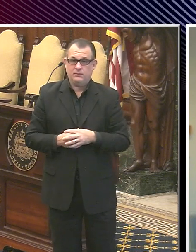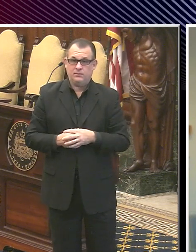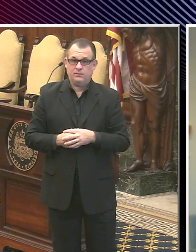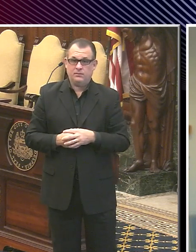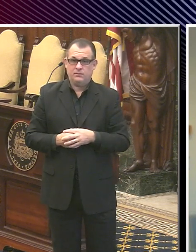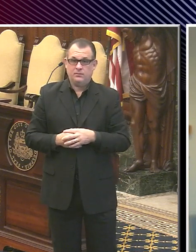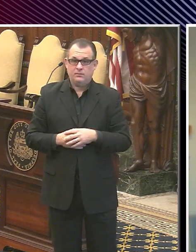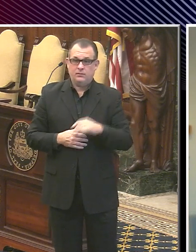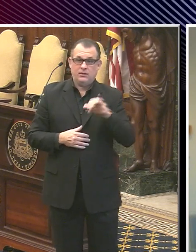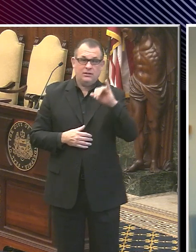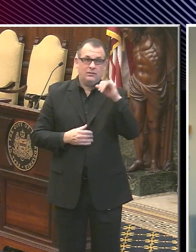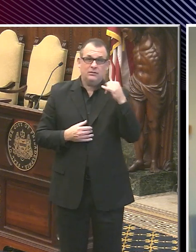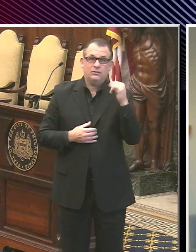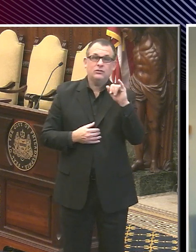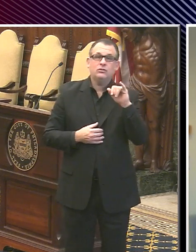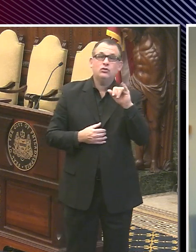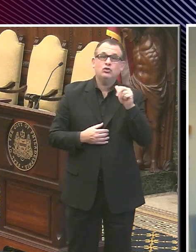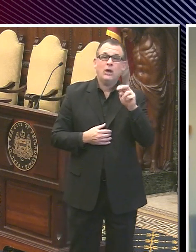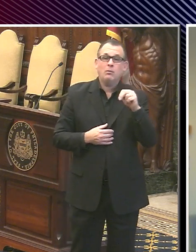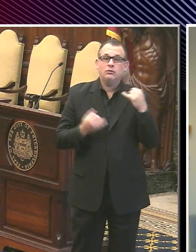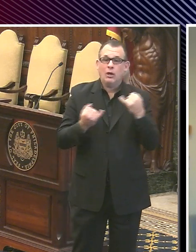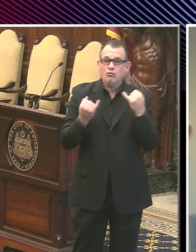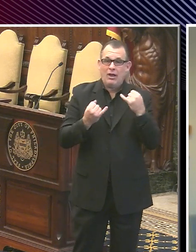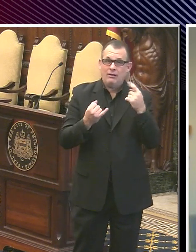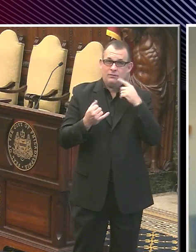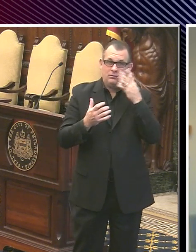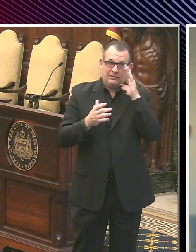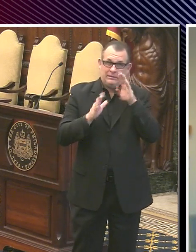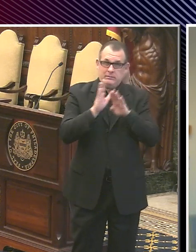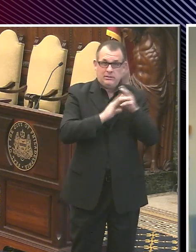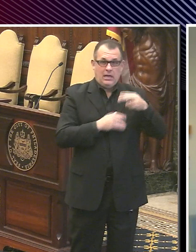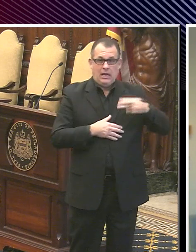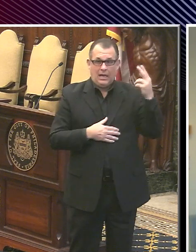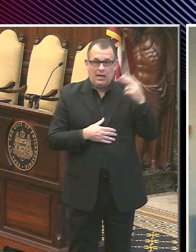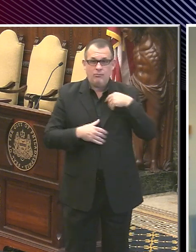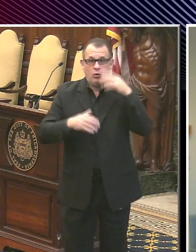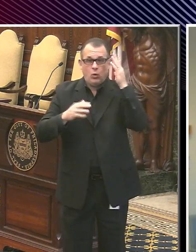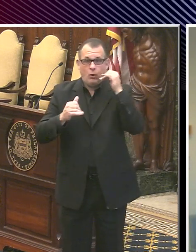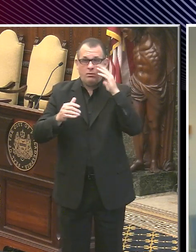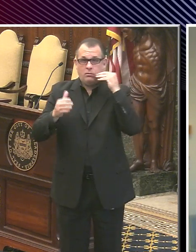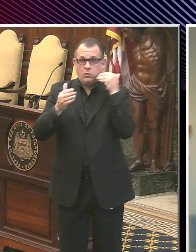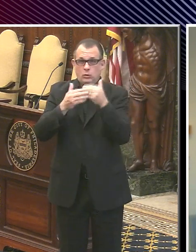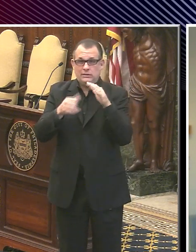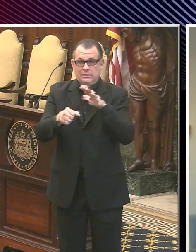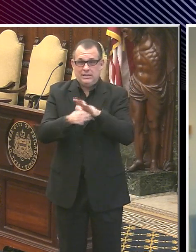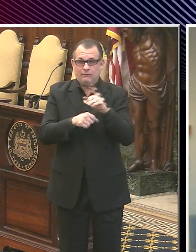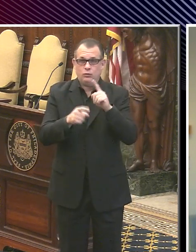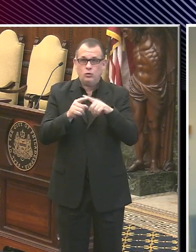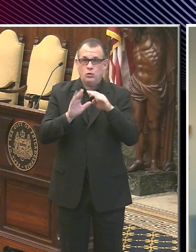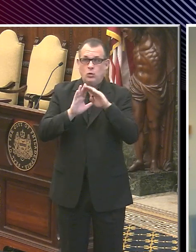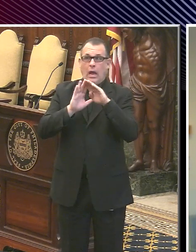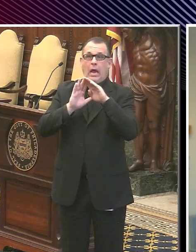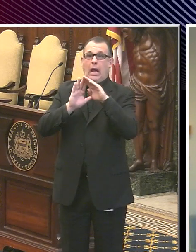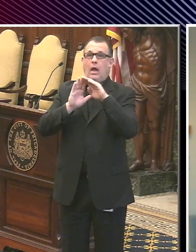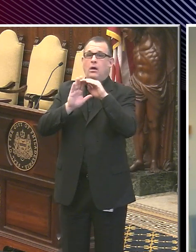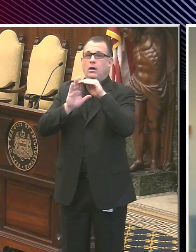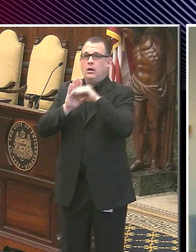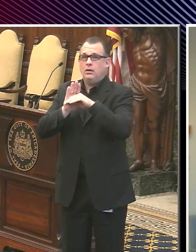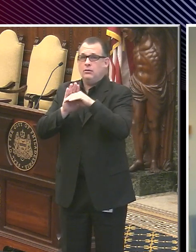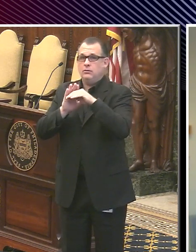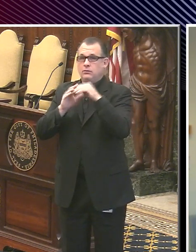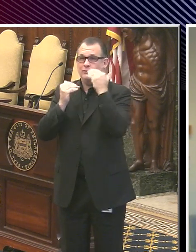if we're successful. But to maybe where we're close enough to where we could ease back because we know the vaccine is coming soon.